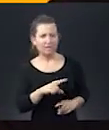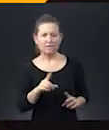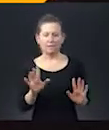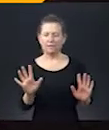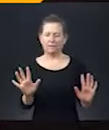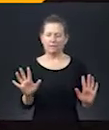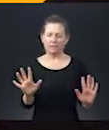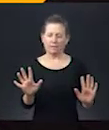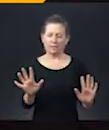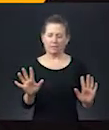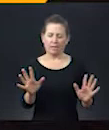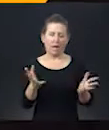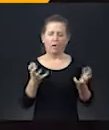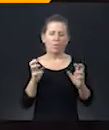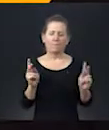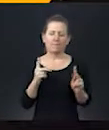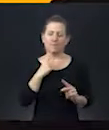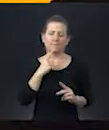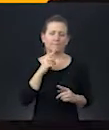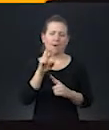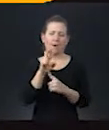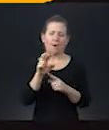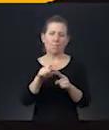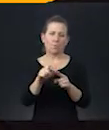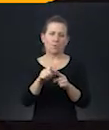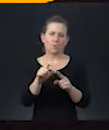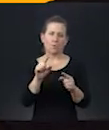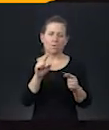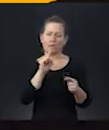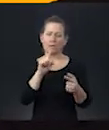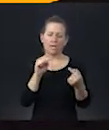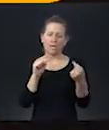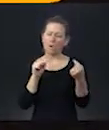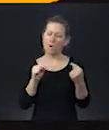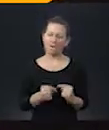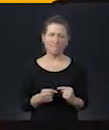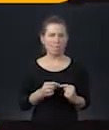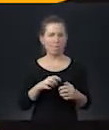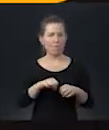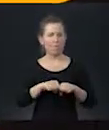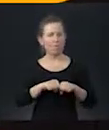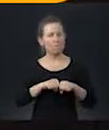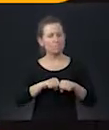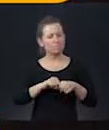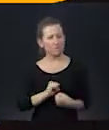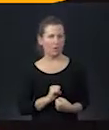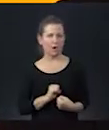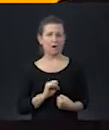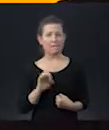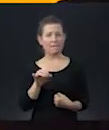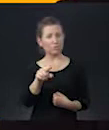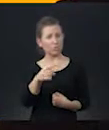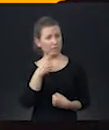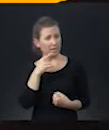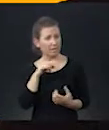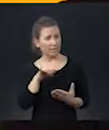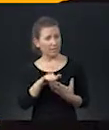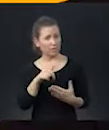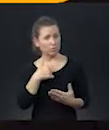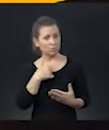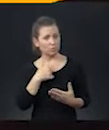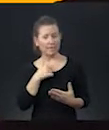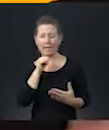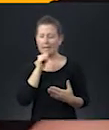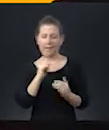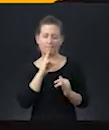I don't want anyone to say the R word. It's just hurtful. It breaks my heart. If someone says that to me, I will not be the